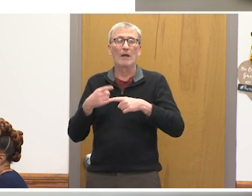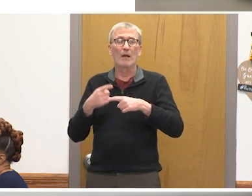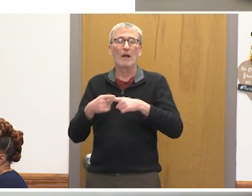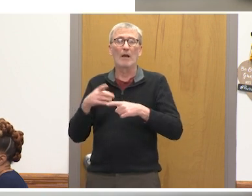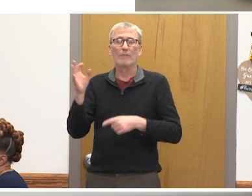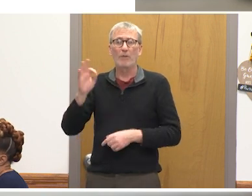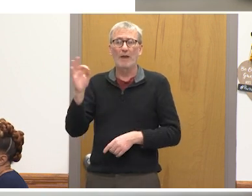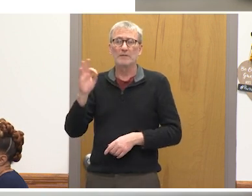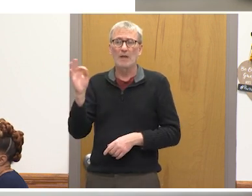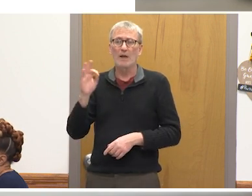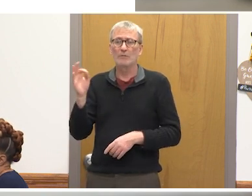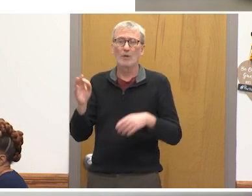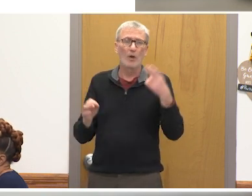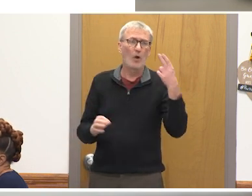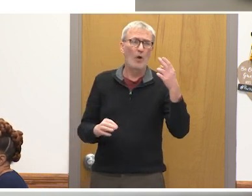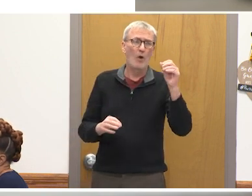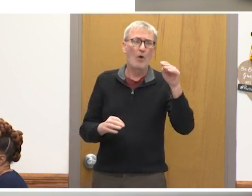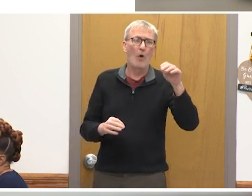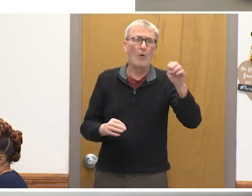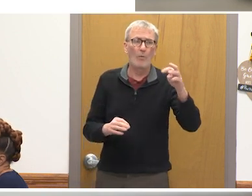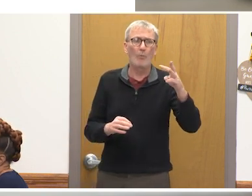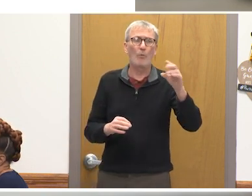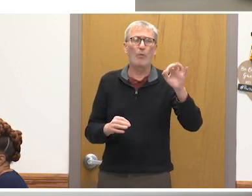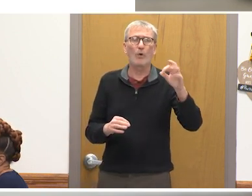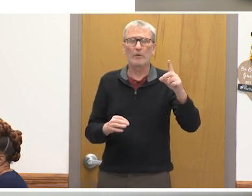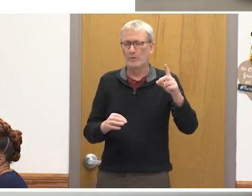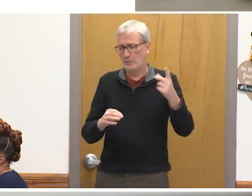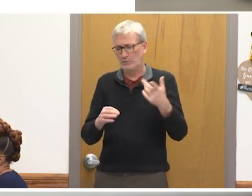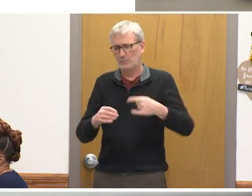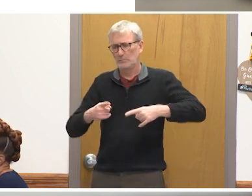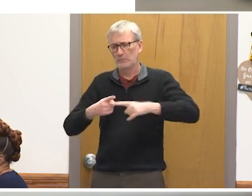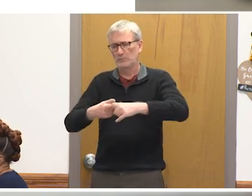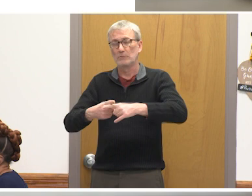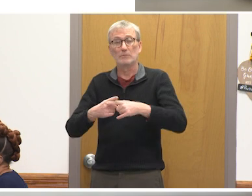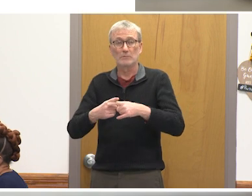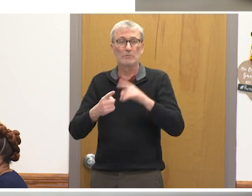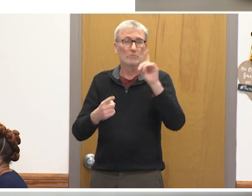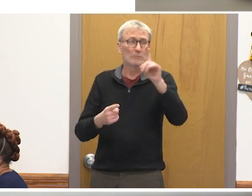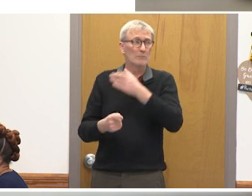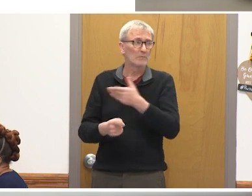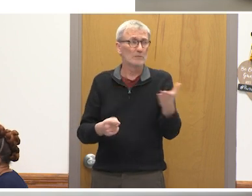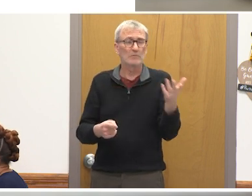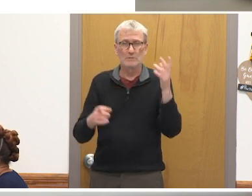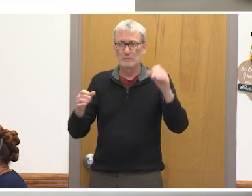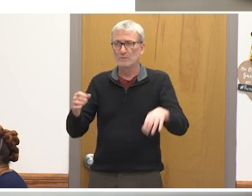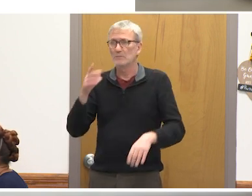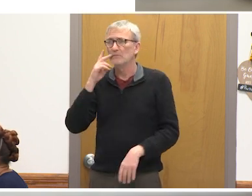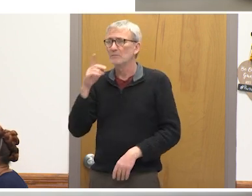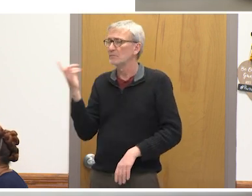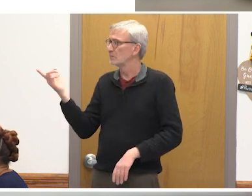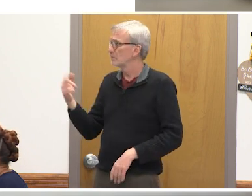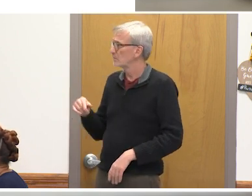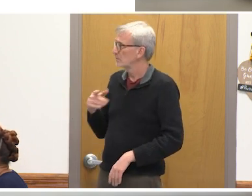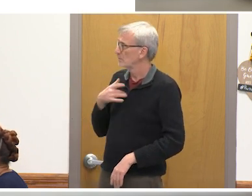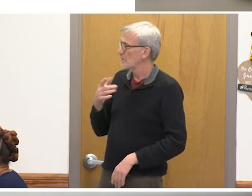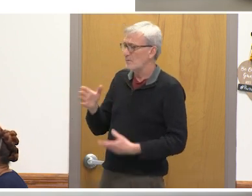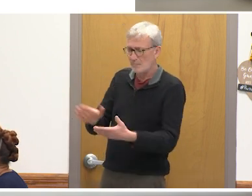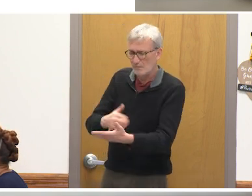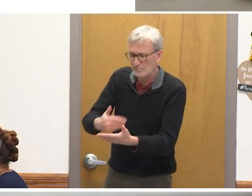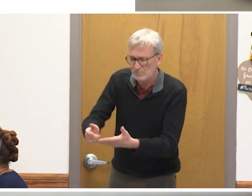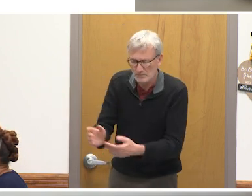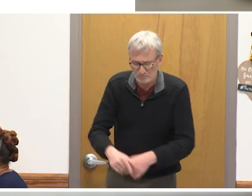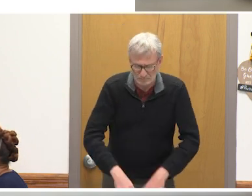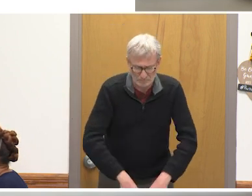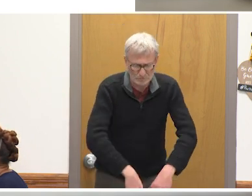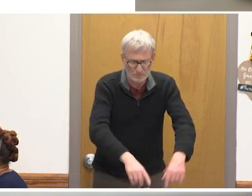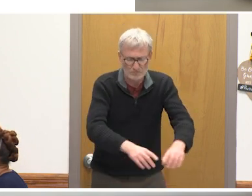And here is the Homewood intersection. So one thing I'll point out here is that you can see on the side streets there are painted curb extensions.